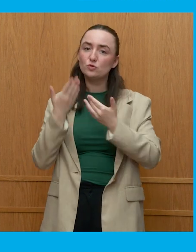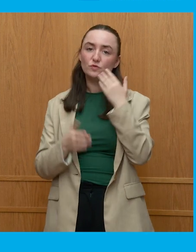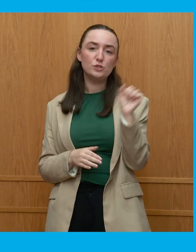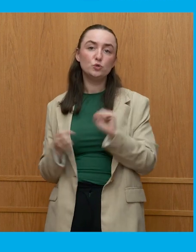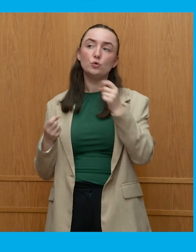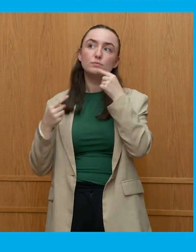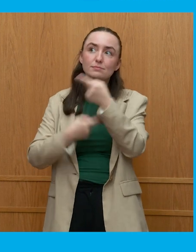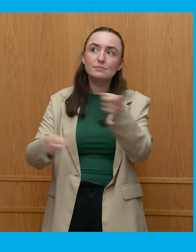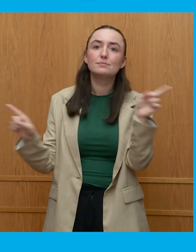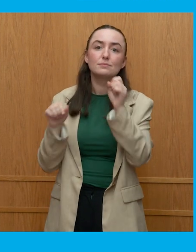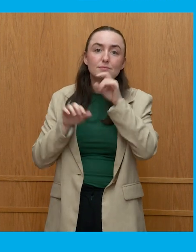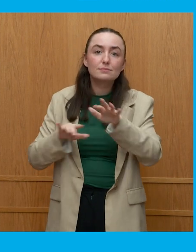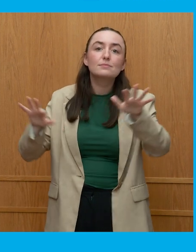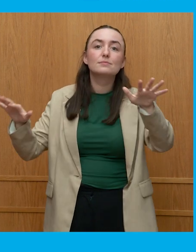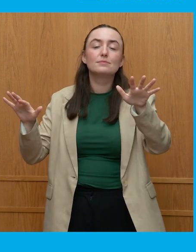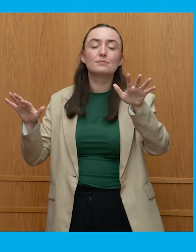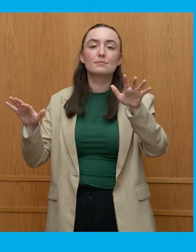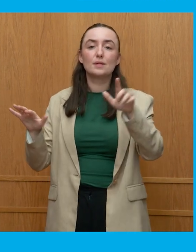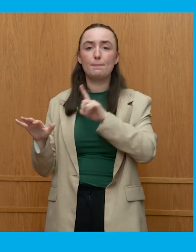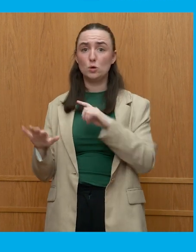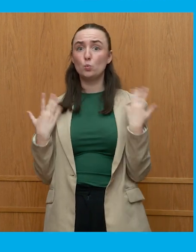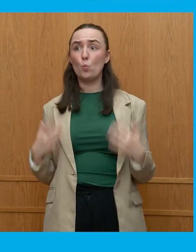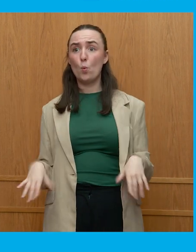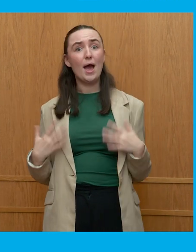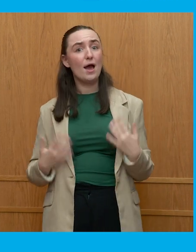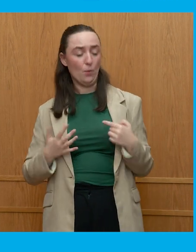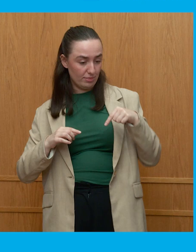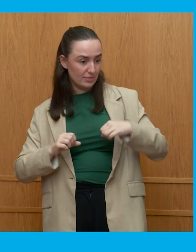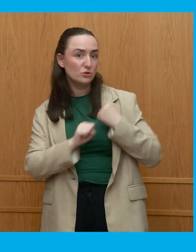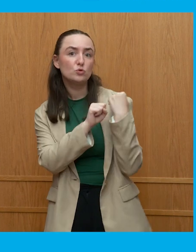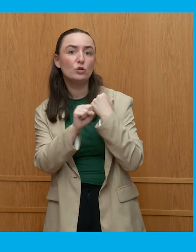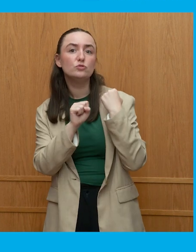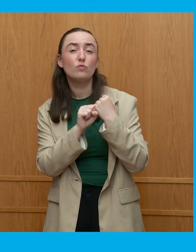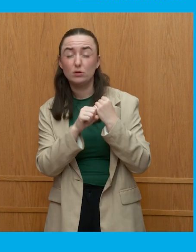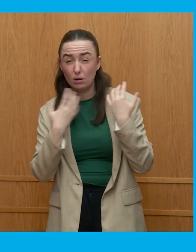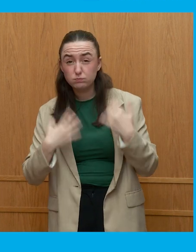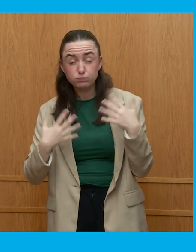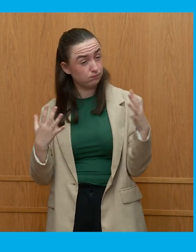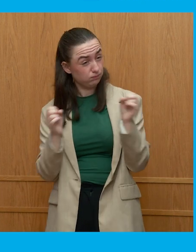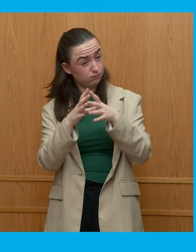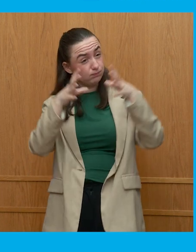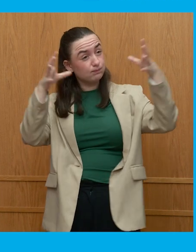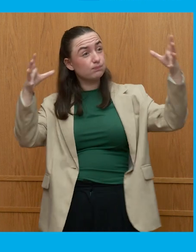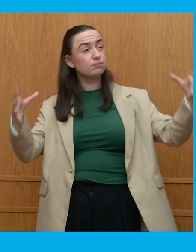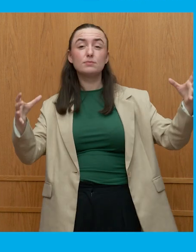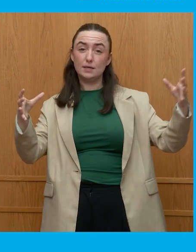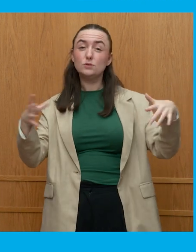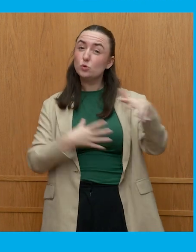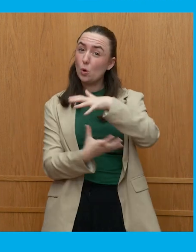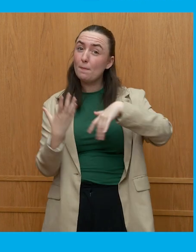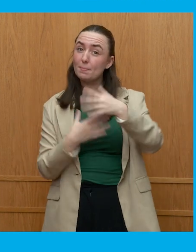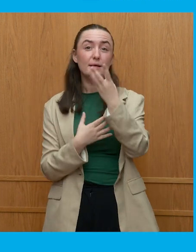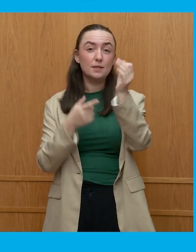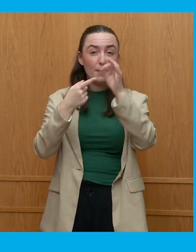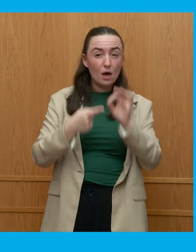Because it's Herculean scale as well from a construction point of view. Mm-hmm. If you see the complexity of some of the elements of it,